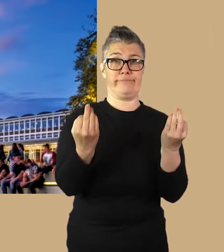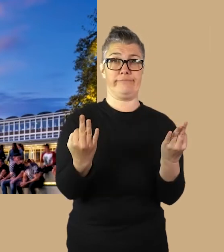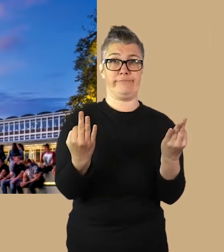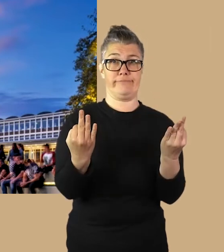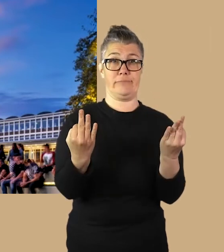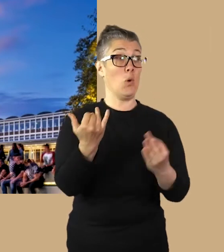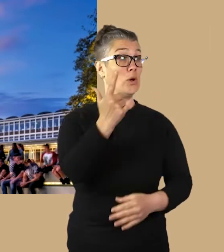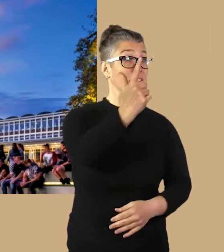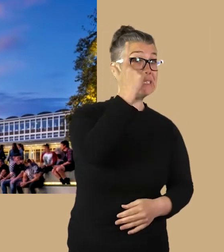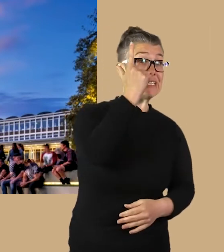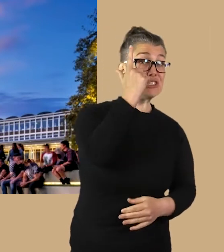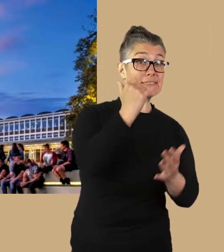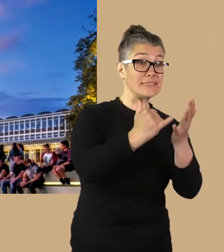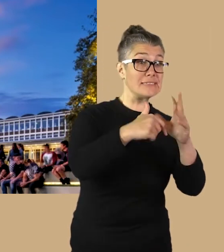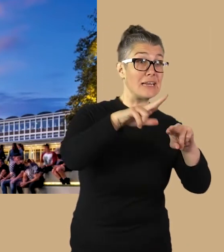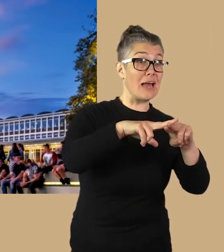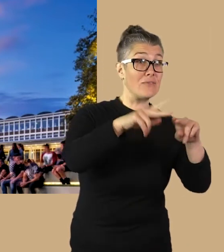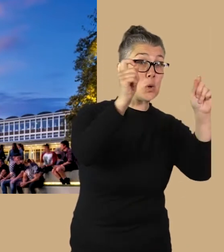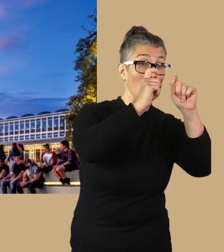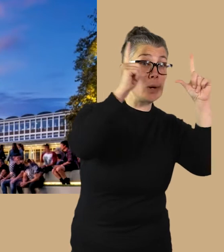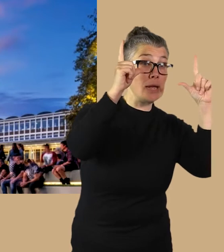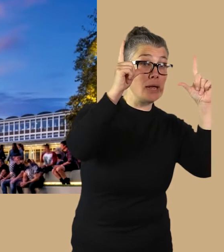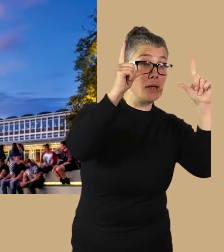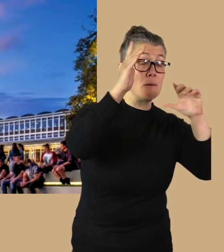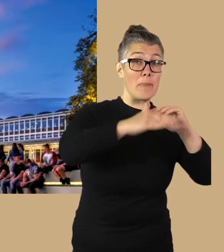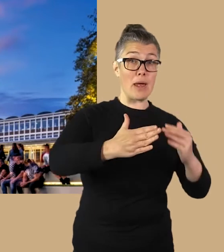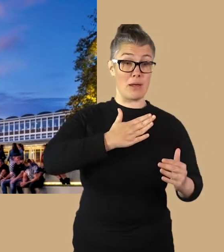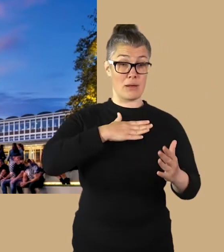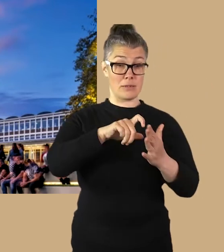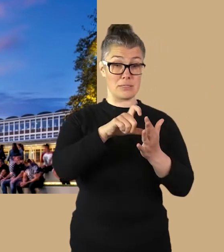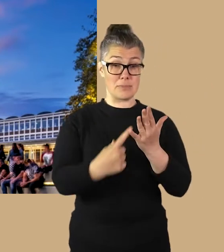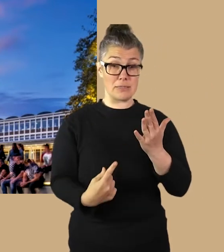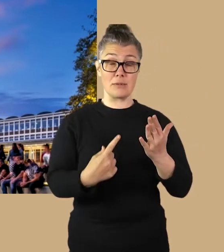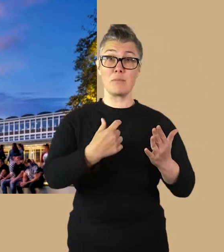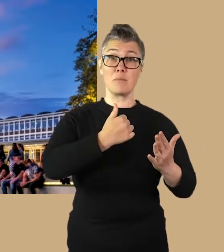an actual awareness by the actual teachers during my primary school years of my